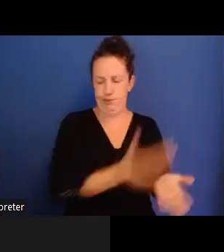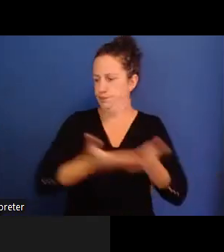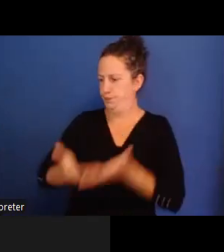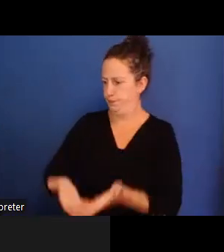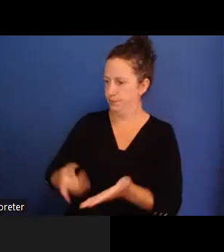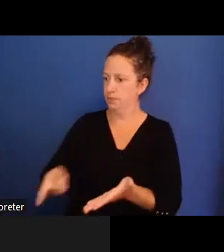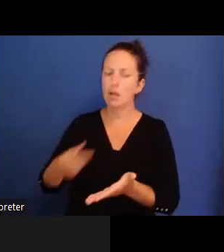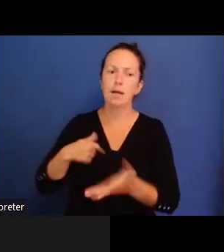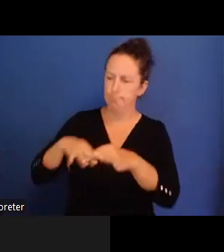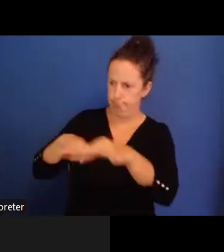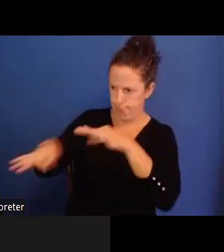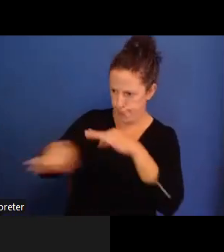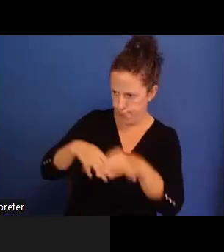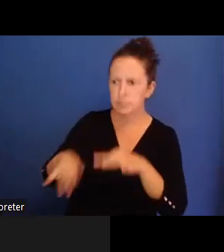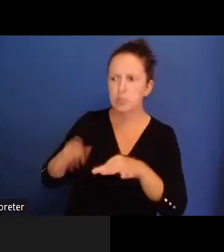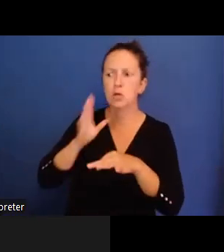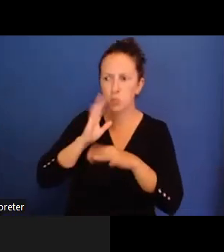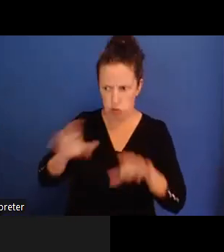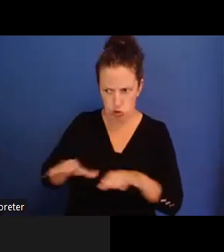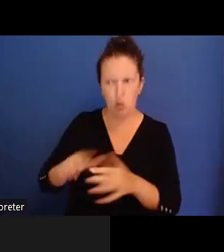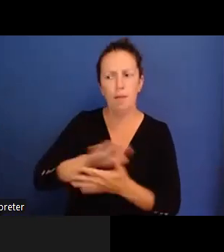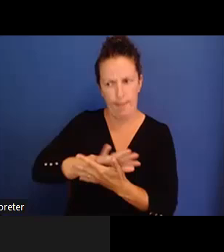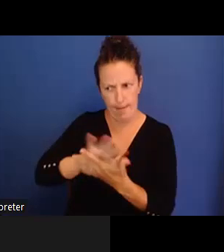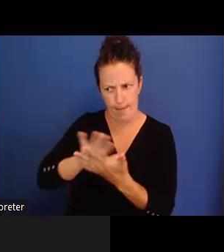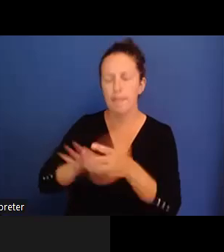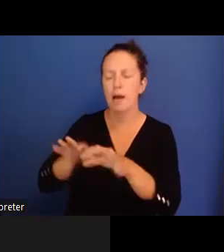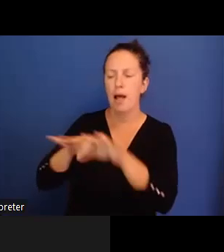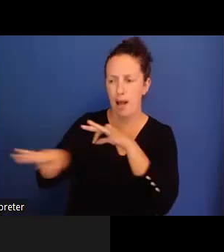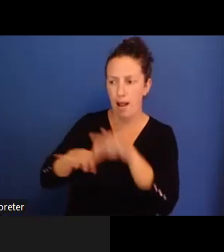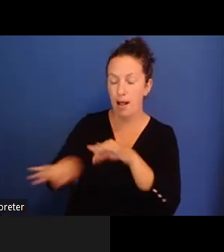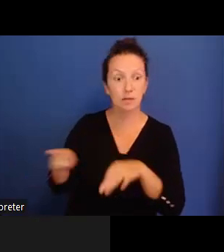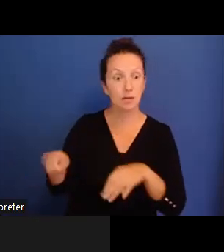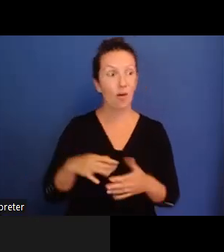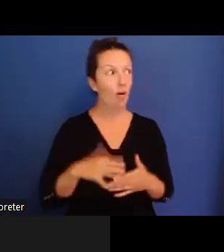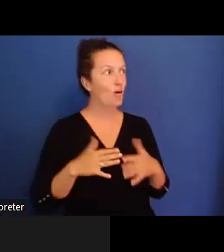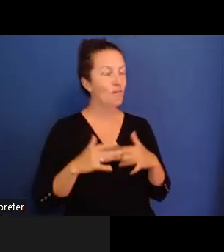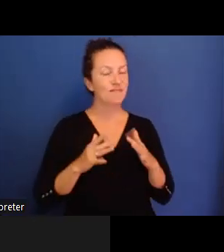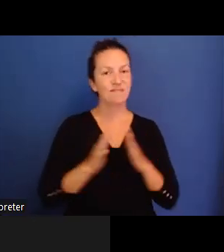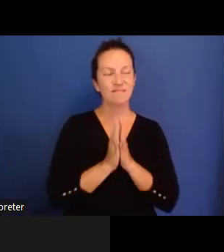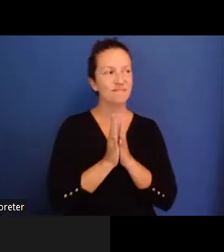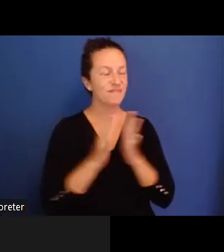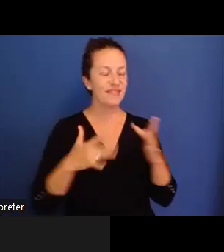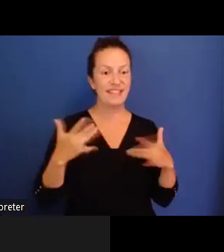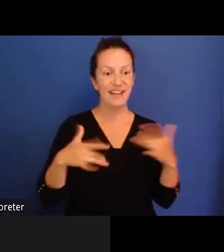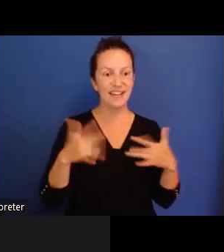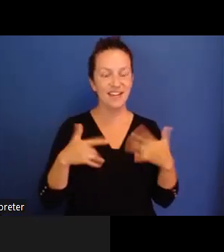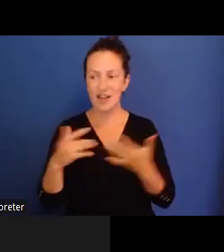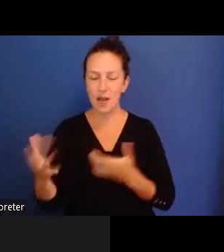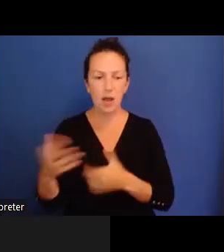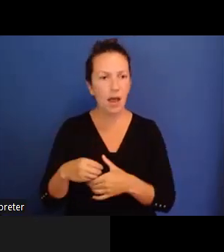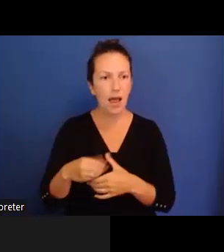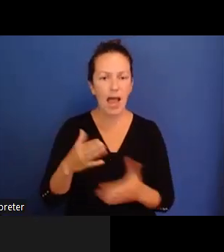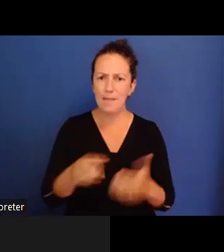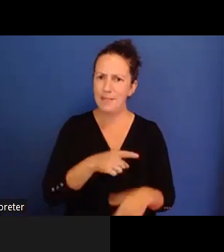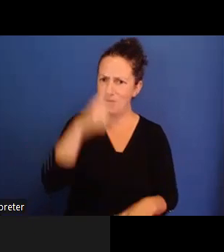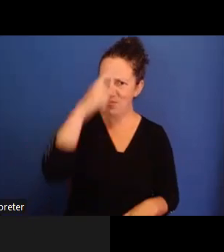kids, everybody got excited and they sort of participated in the project. And I know you're thinking, what, how am I